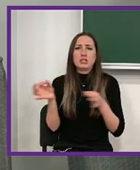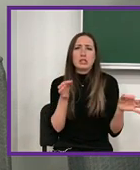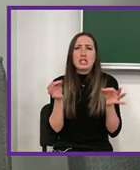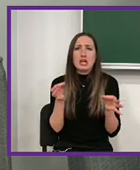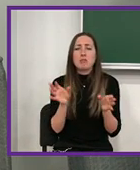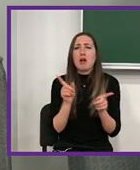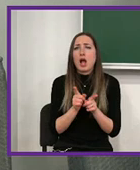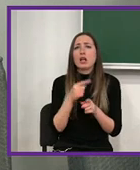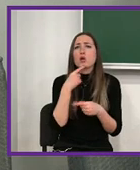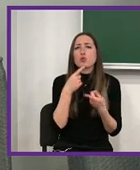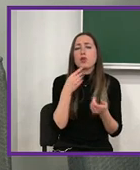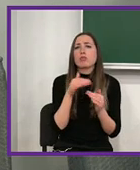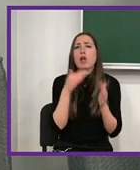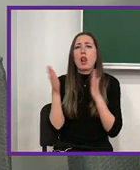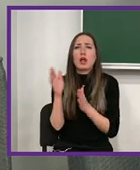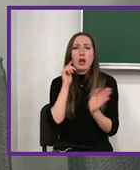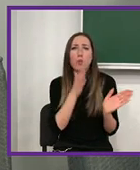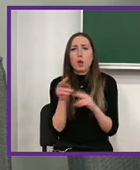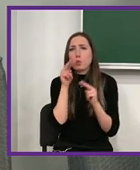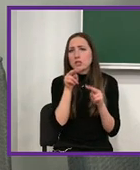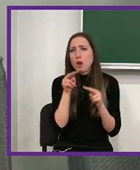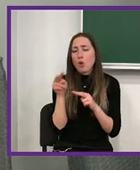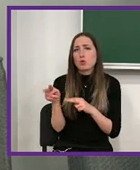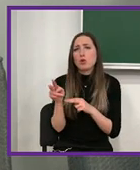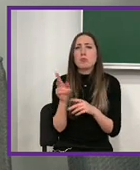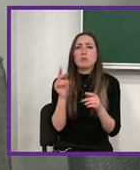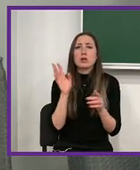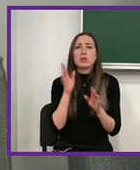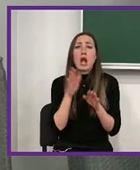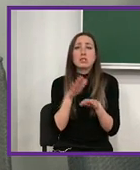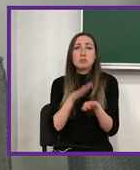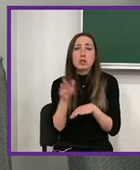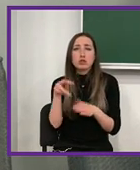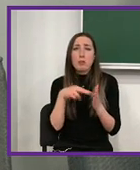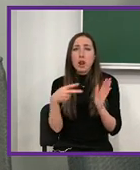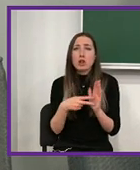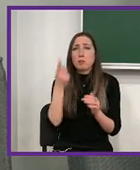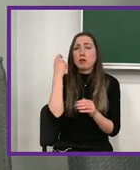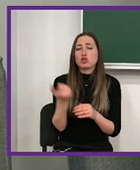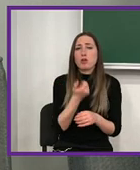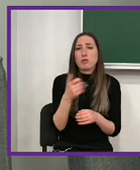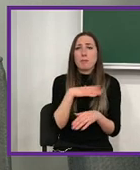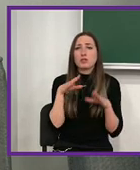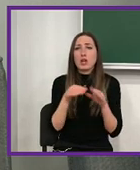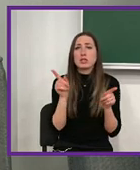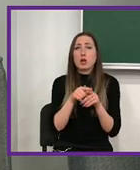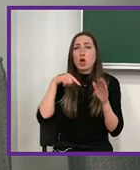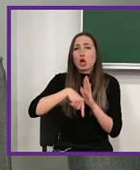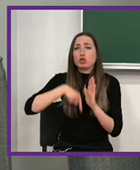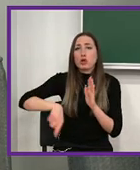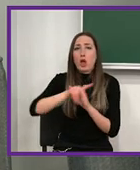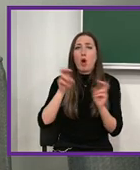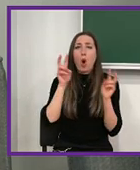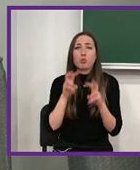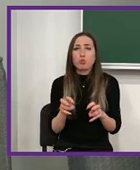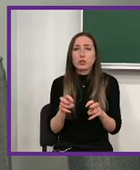action plans. We have, last year, we also conducted internal audits of 3 of the human